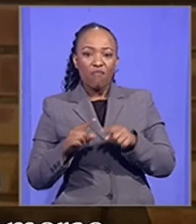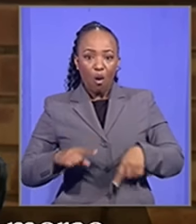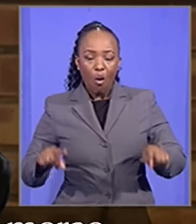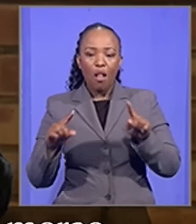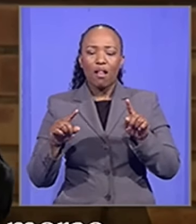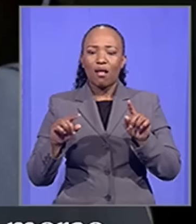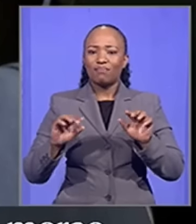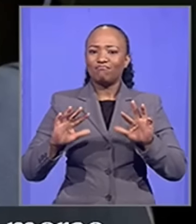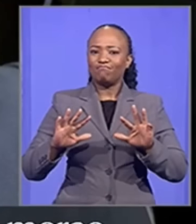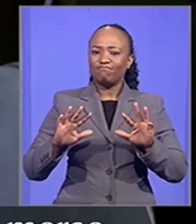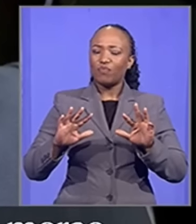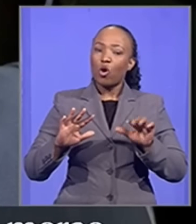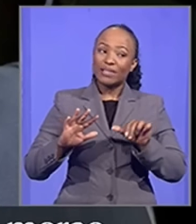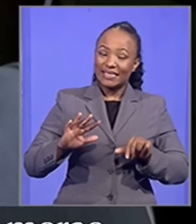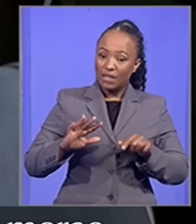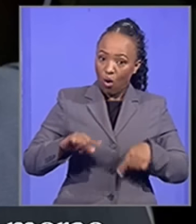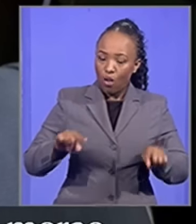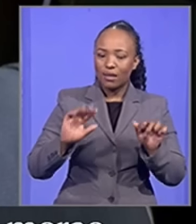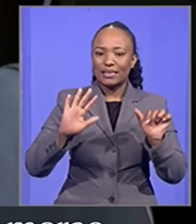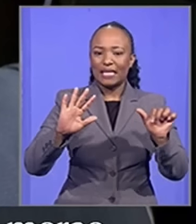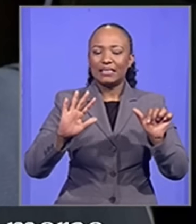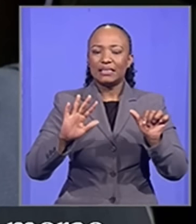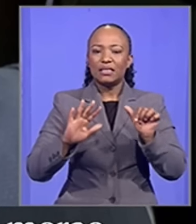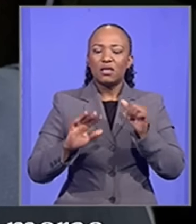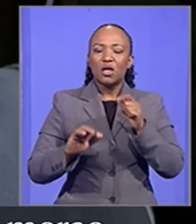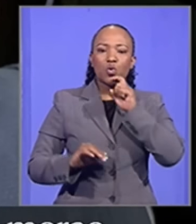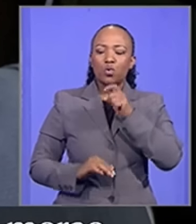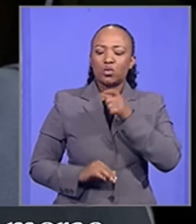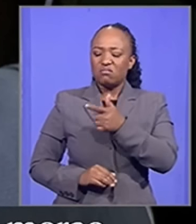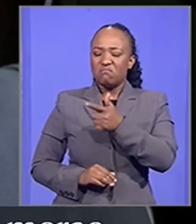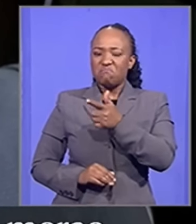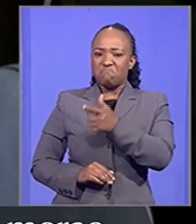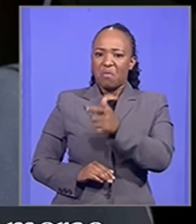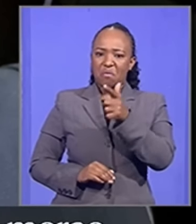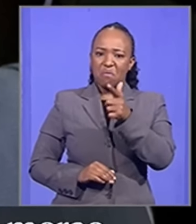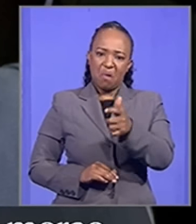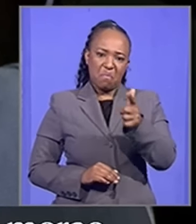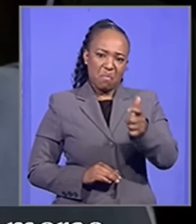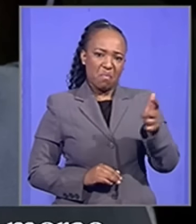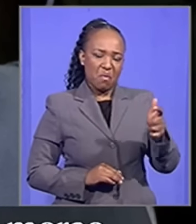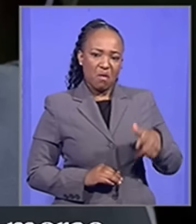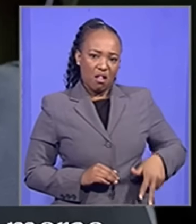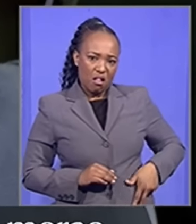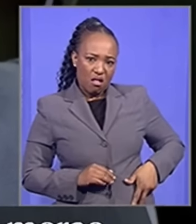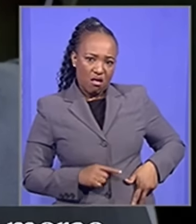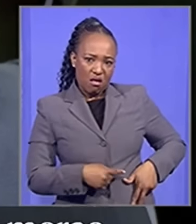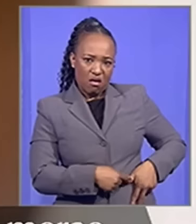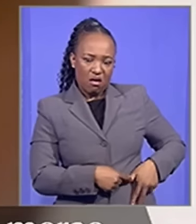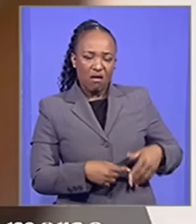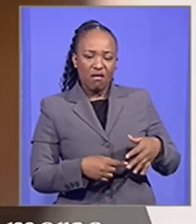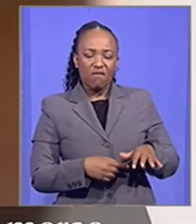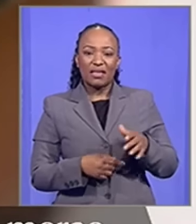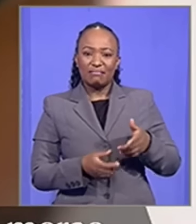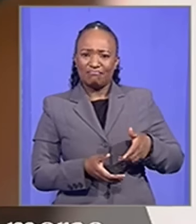ditiragalo malebana le lefelo le sethunya se se dirisitsweng se leng kwa teng, mme a re sethunya sa dimilimitara